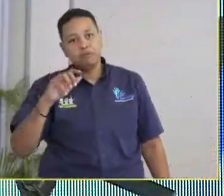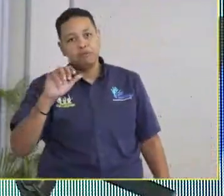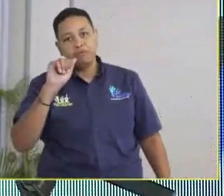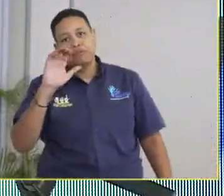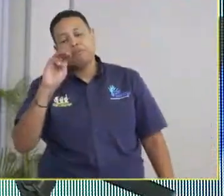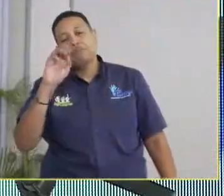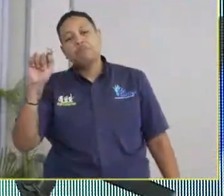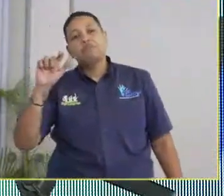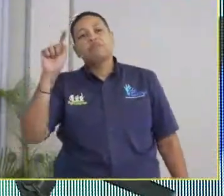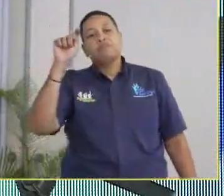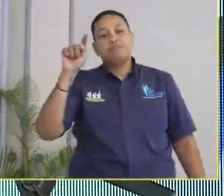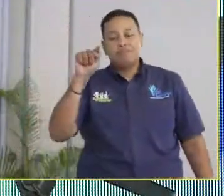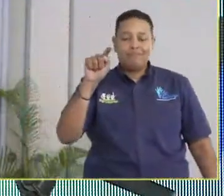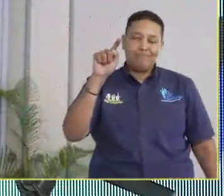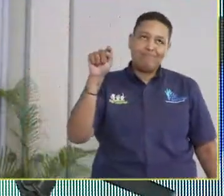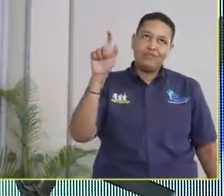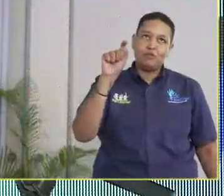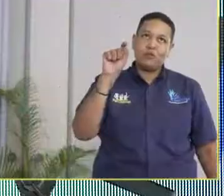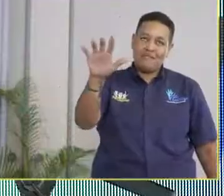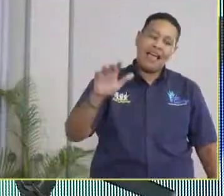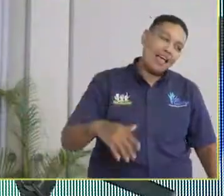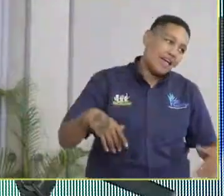$2025.